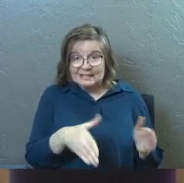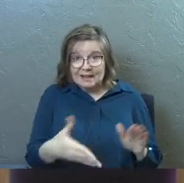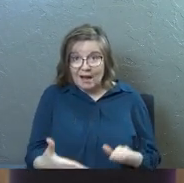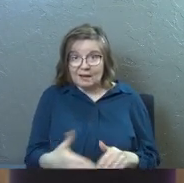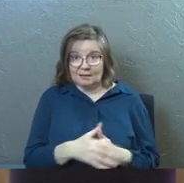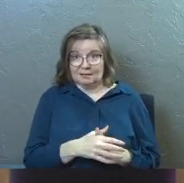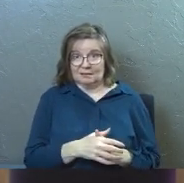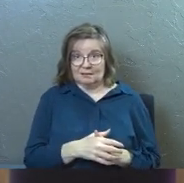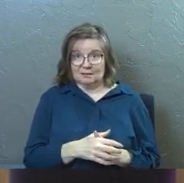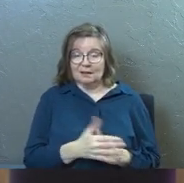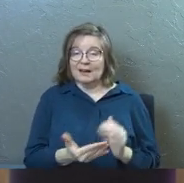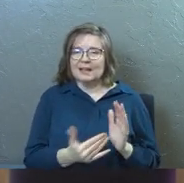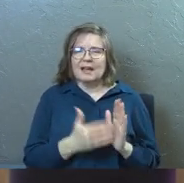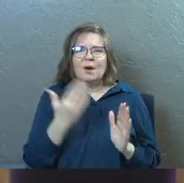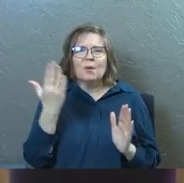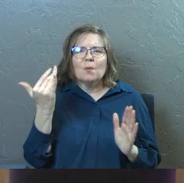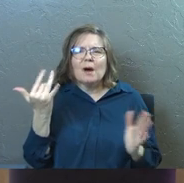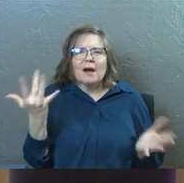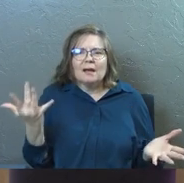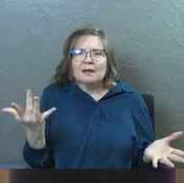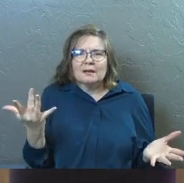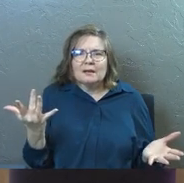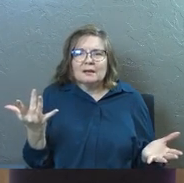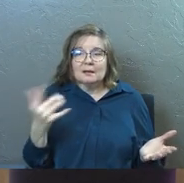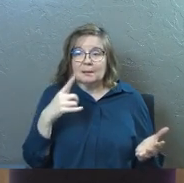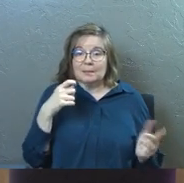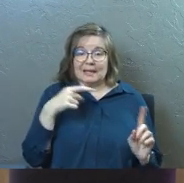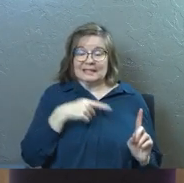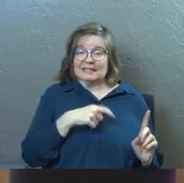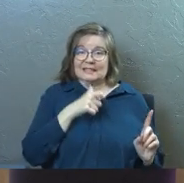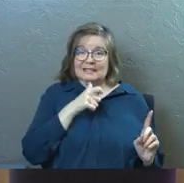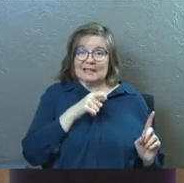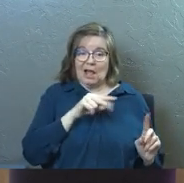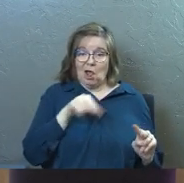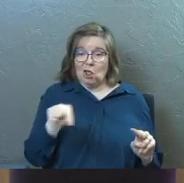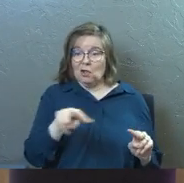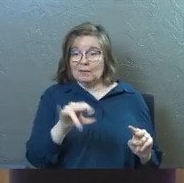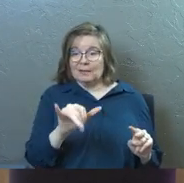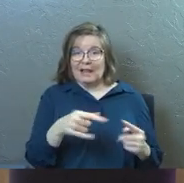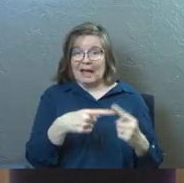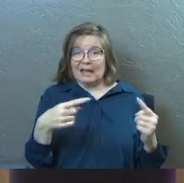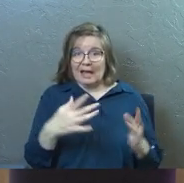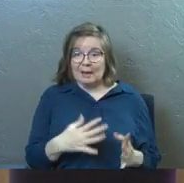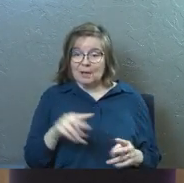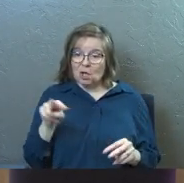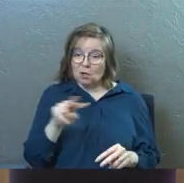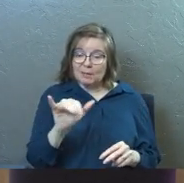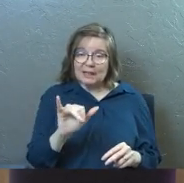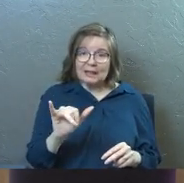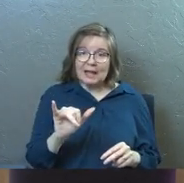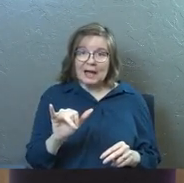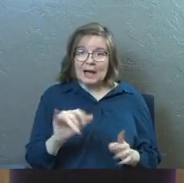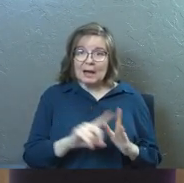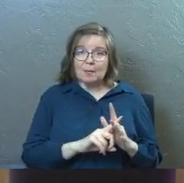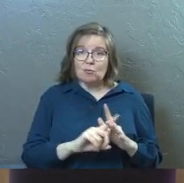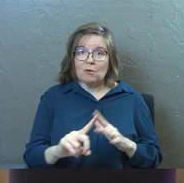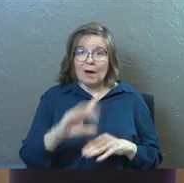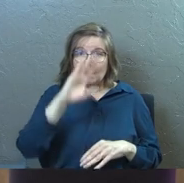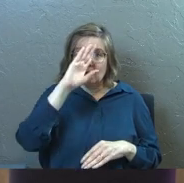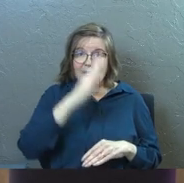dying. Again, why? Because he's not looking at them like enemies. He looks at them like